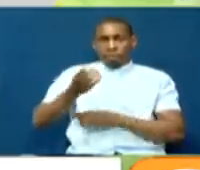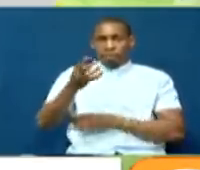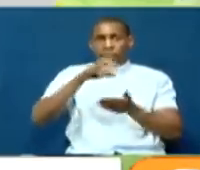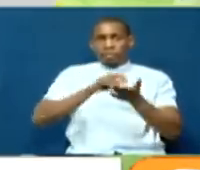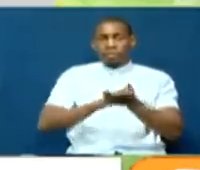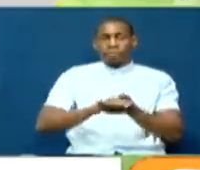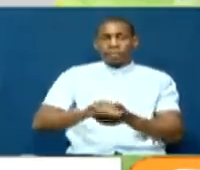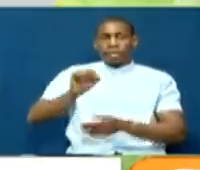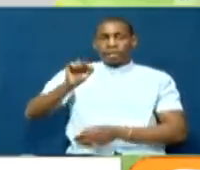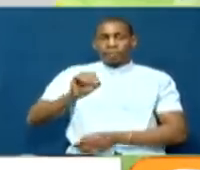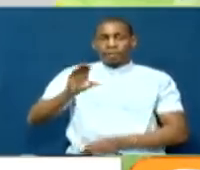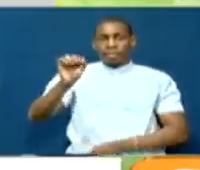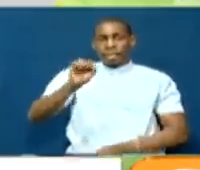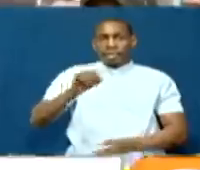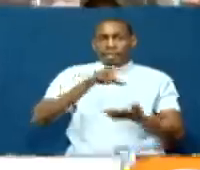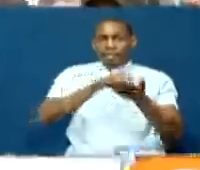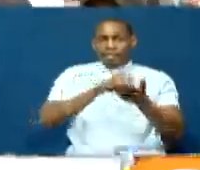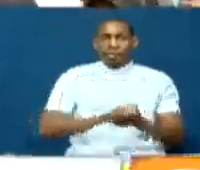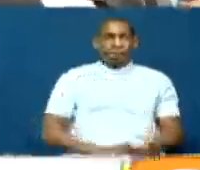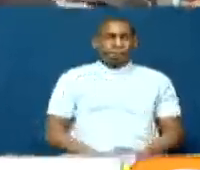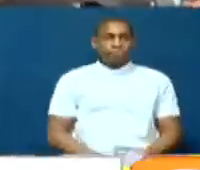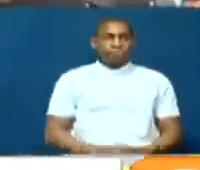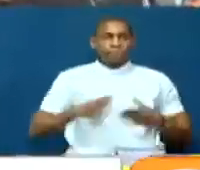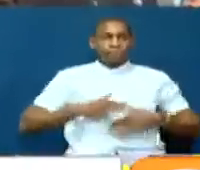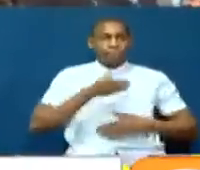and 5 chief officer positions.